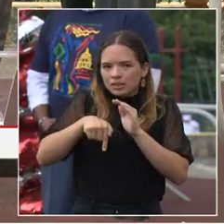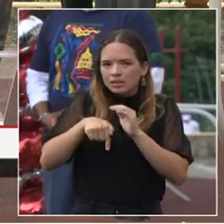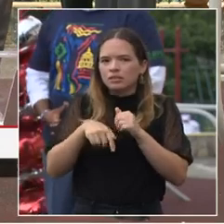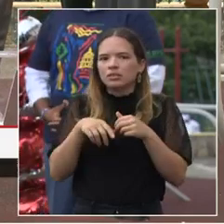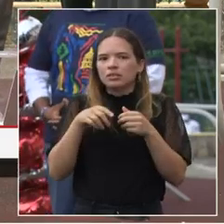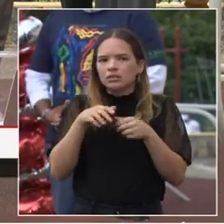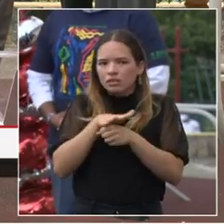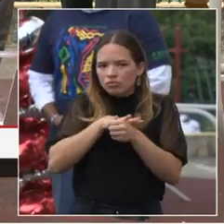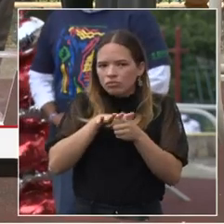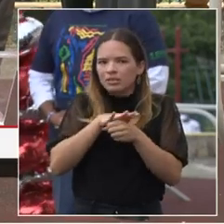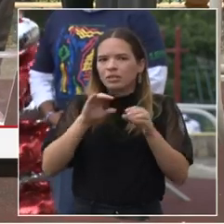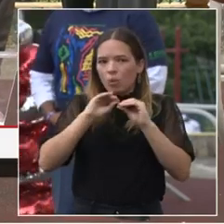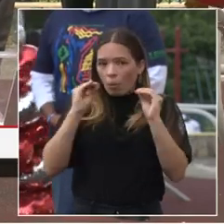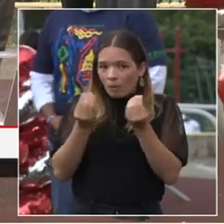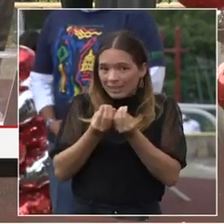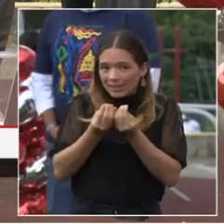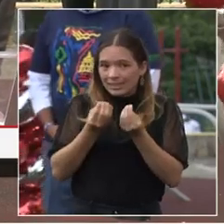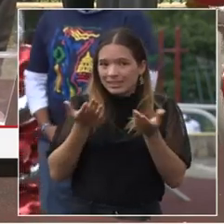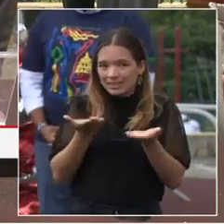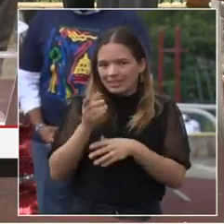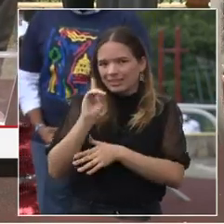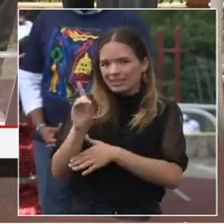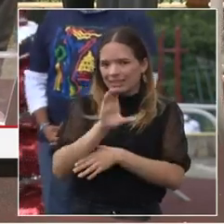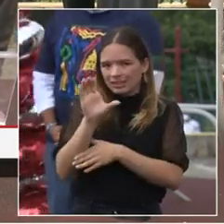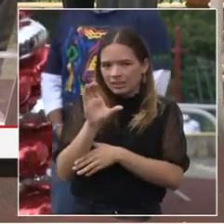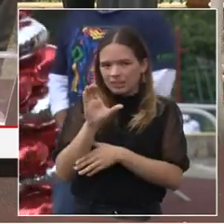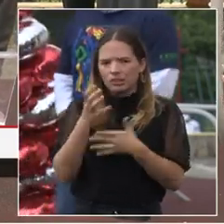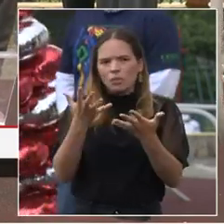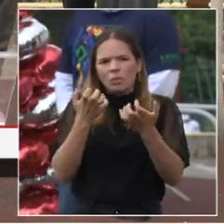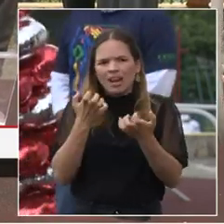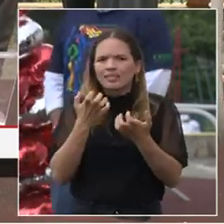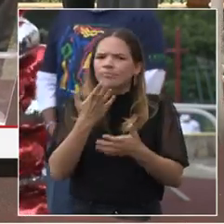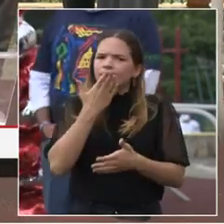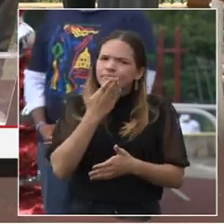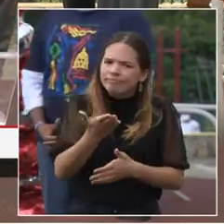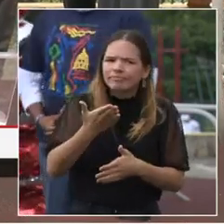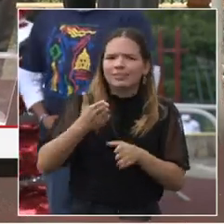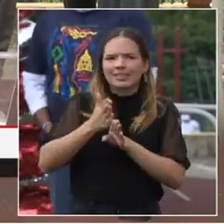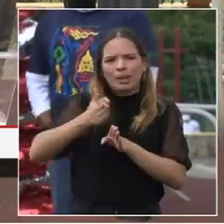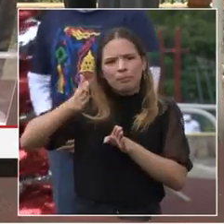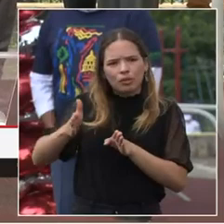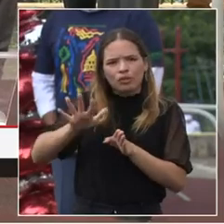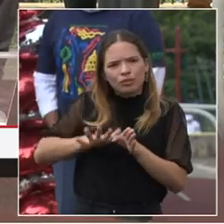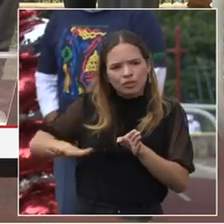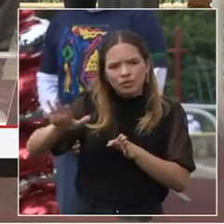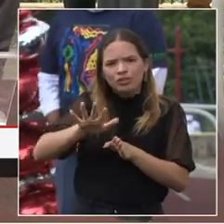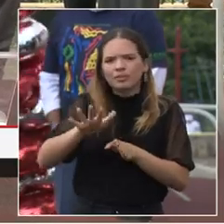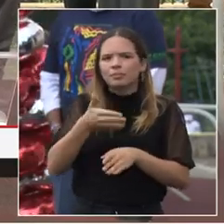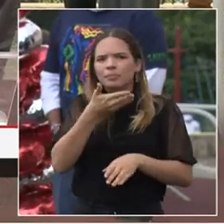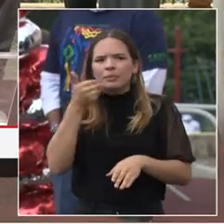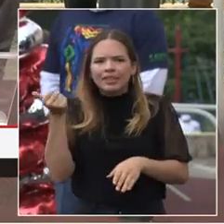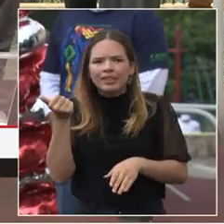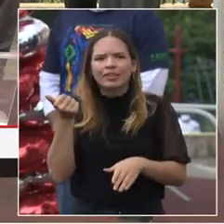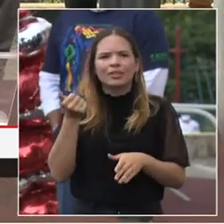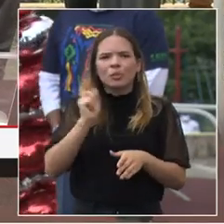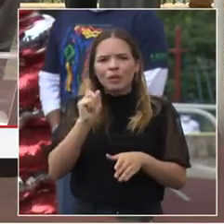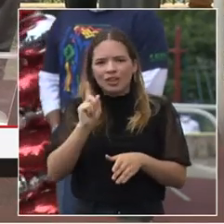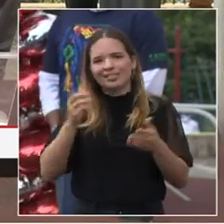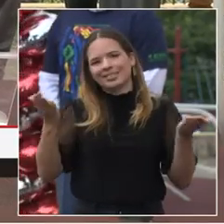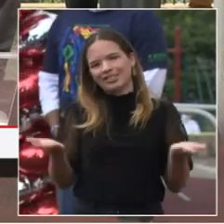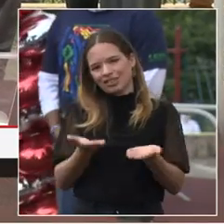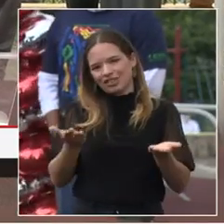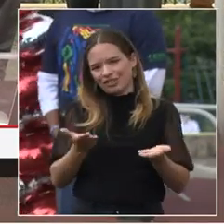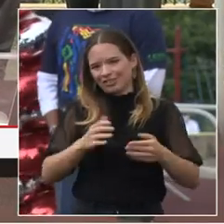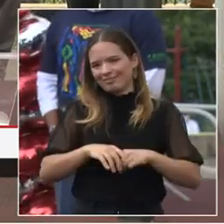headquartered here in the district, we want to be good neighbors. And what better place for us to be here than at the Lamont Recreation